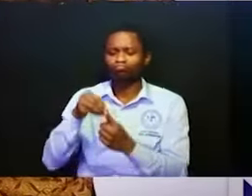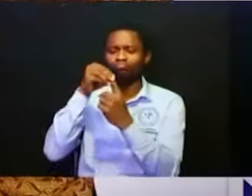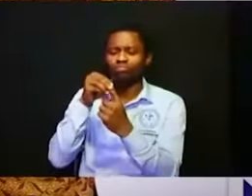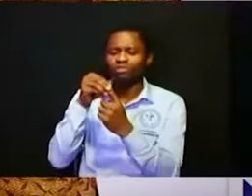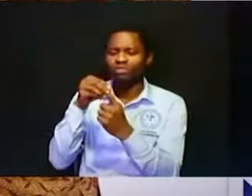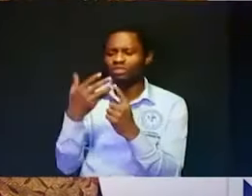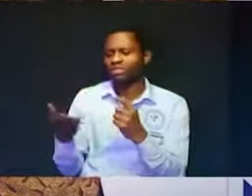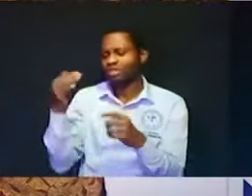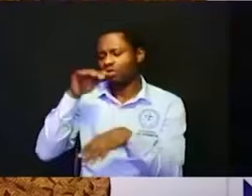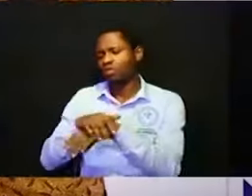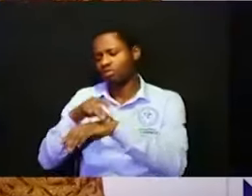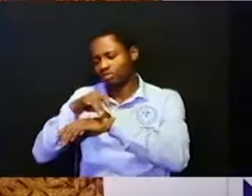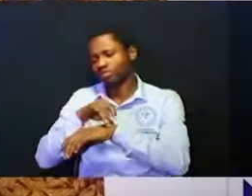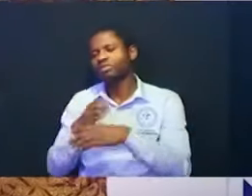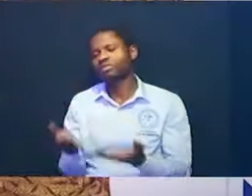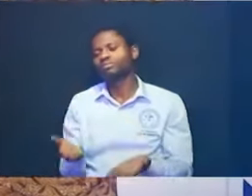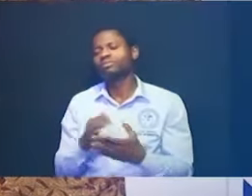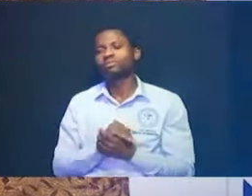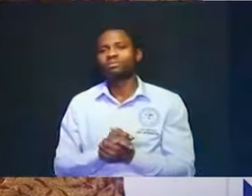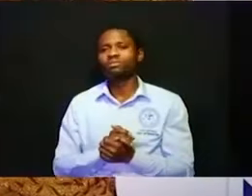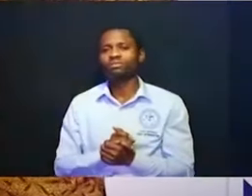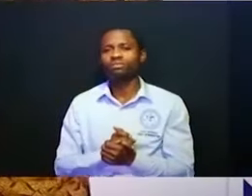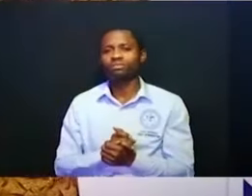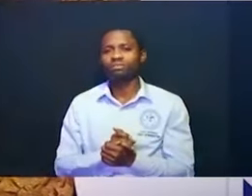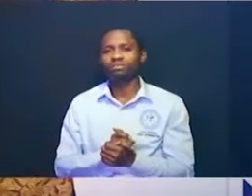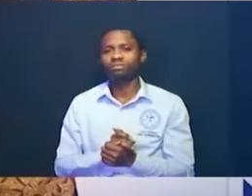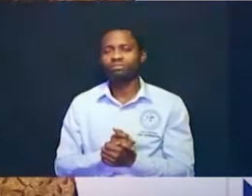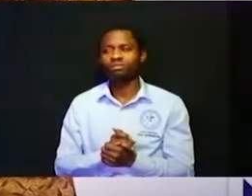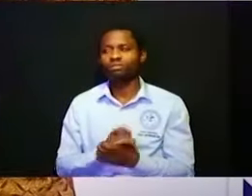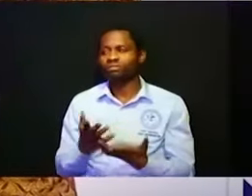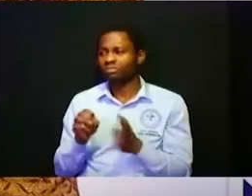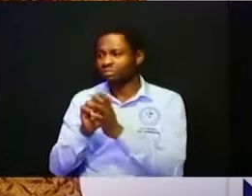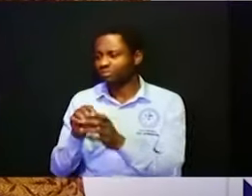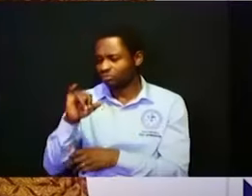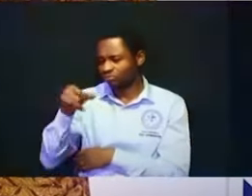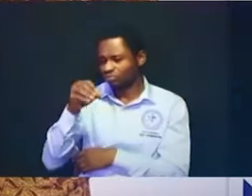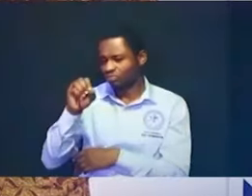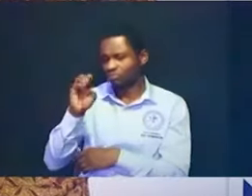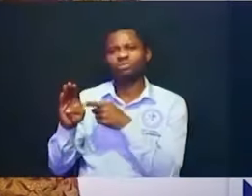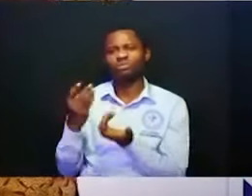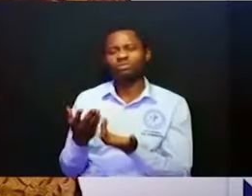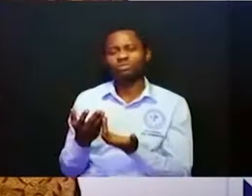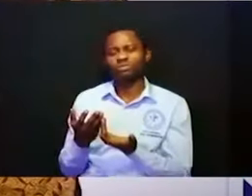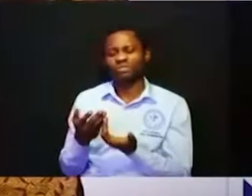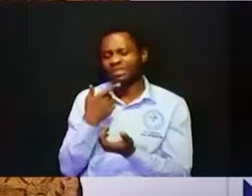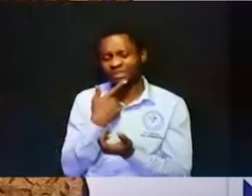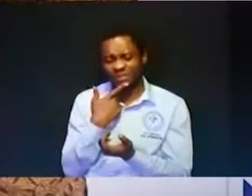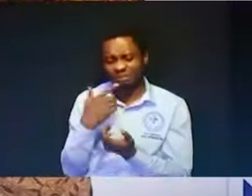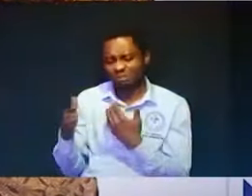Mi hunu ne se e ade sronku bi onyame di adom ye. Now look at Job. She Job. He says that